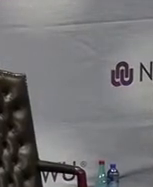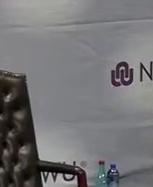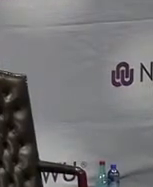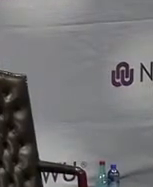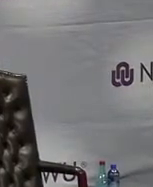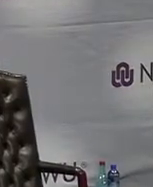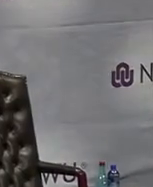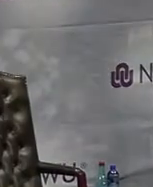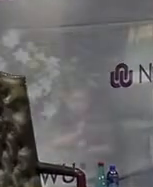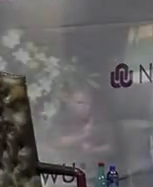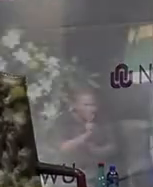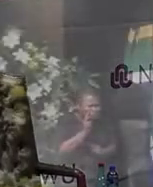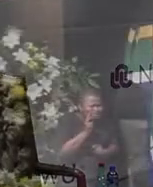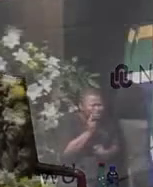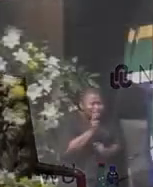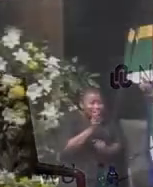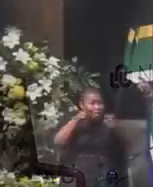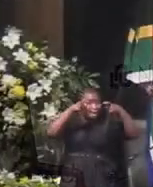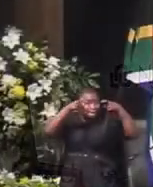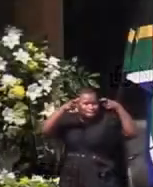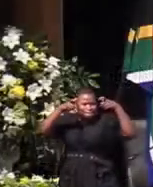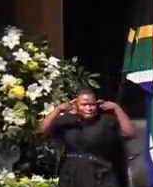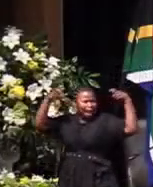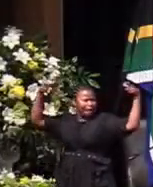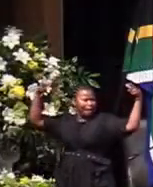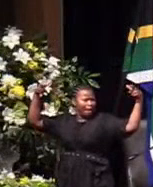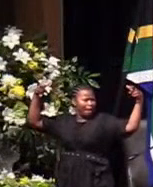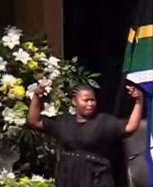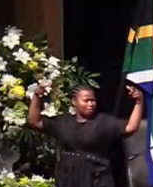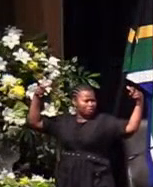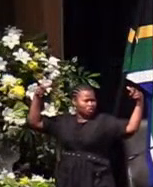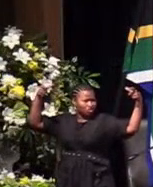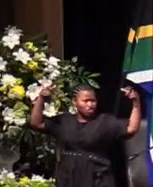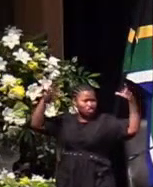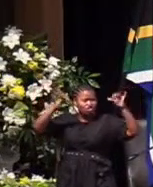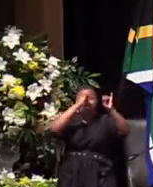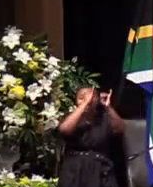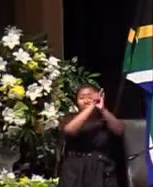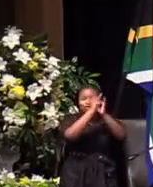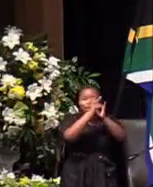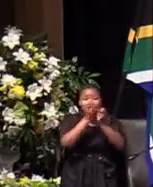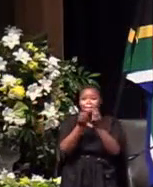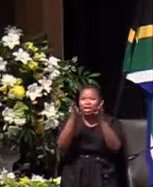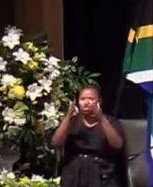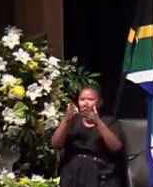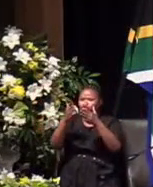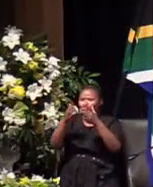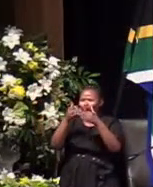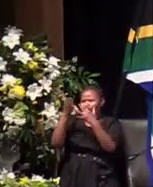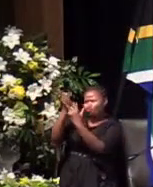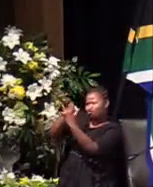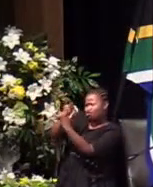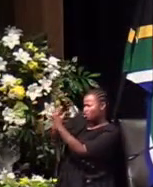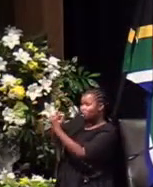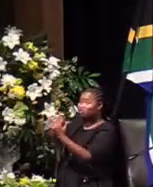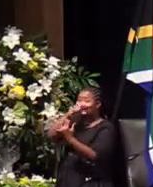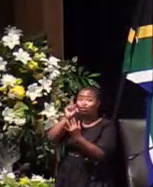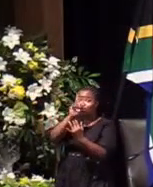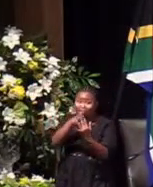also gone to see that big institution with many windows called School